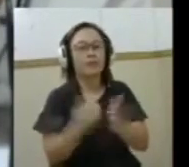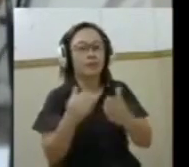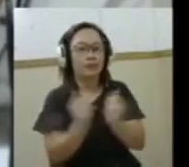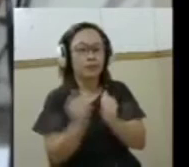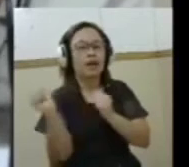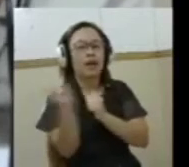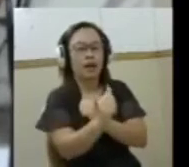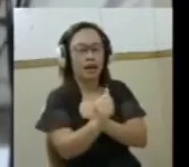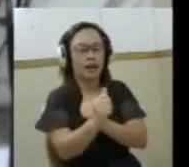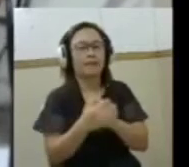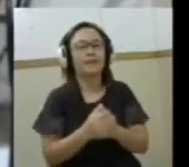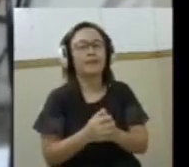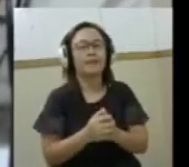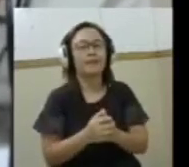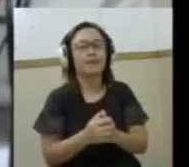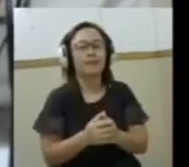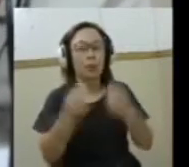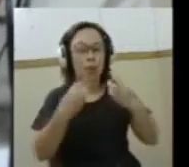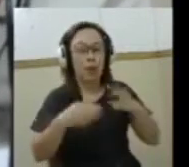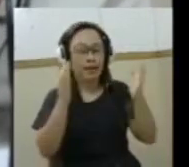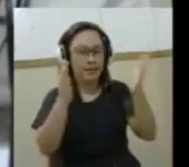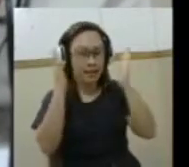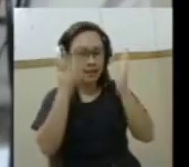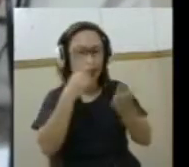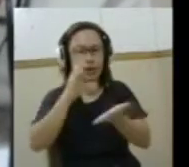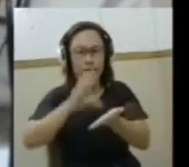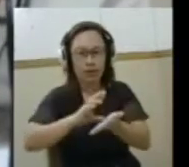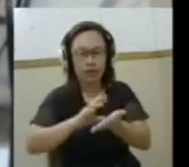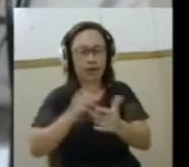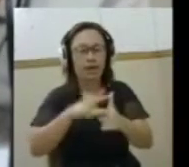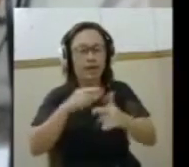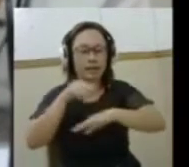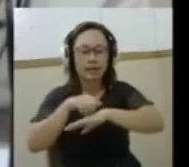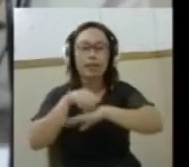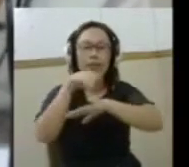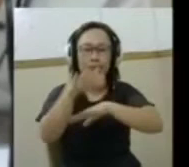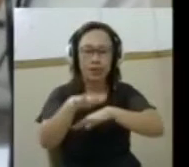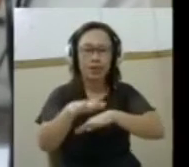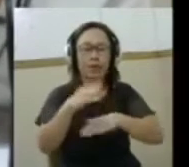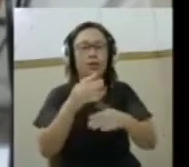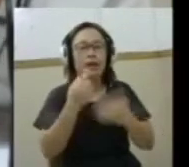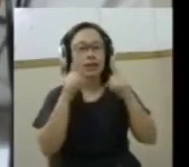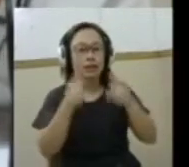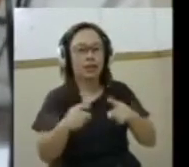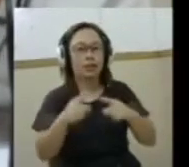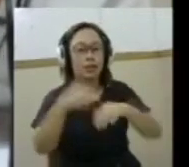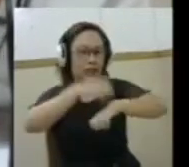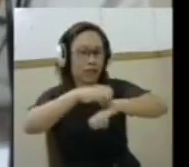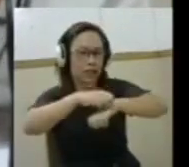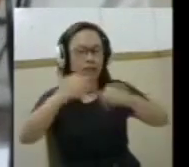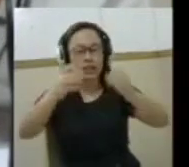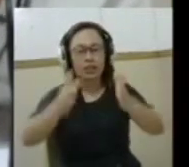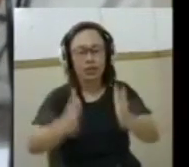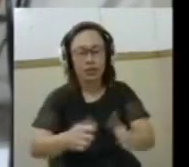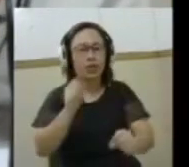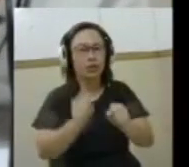the recorded lesson. You will have to submit your answers to your English teacher. So, answer it